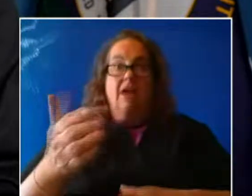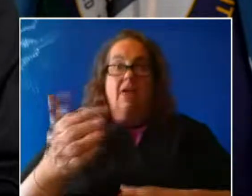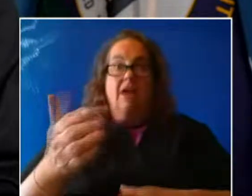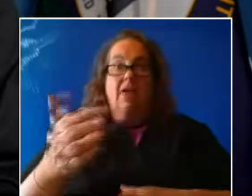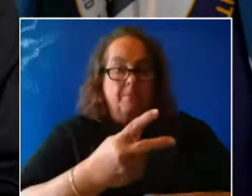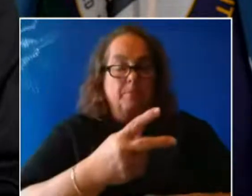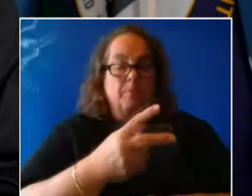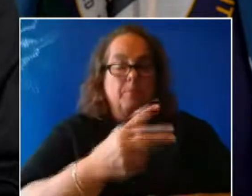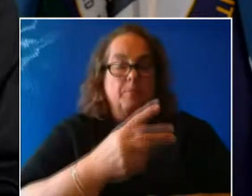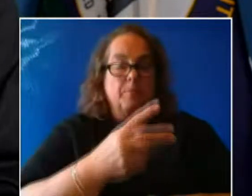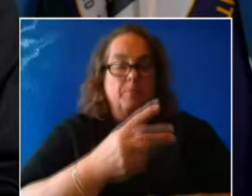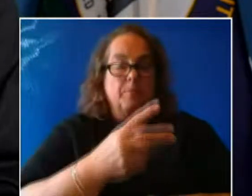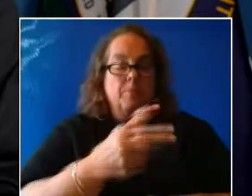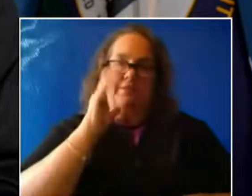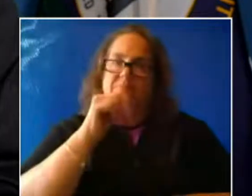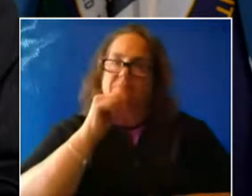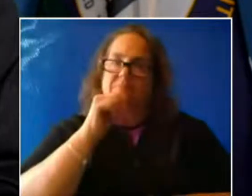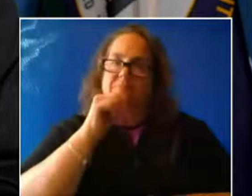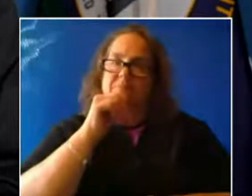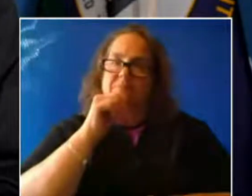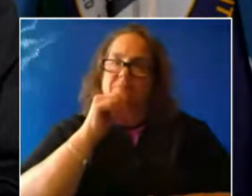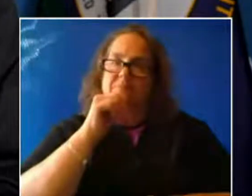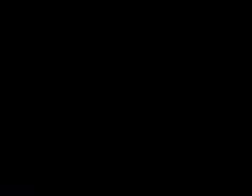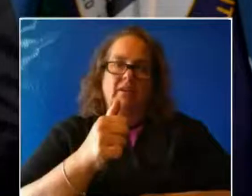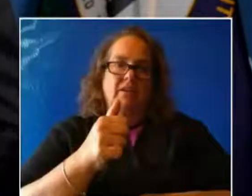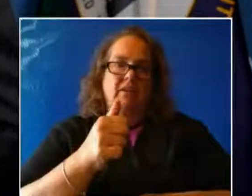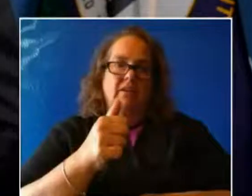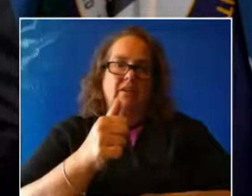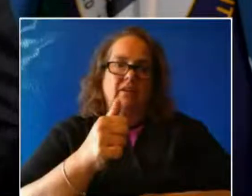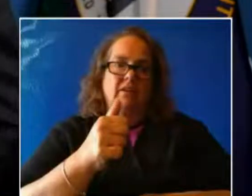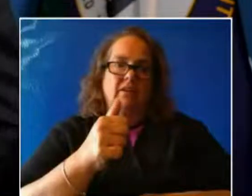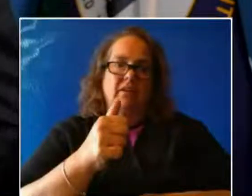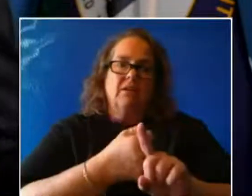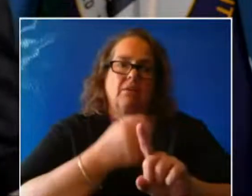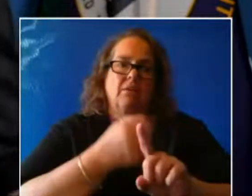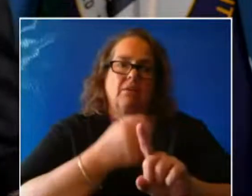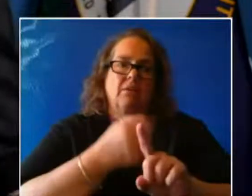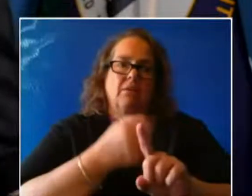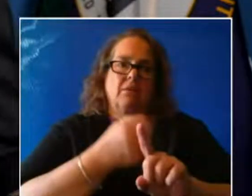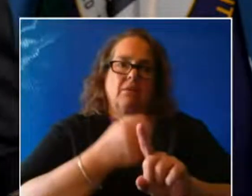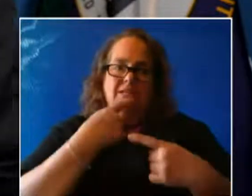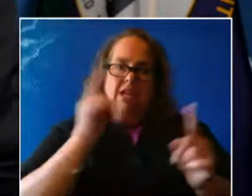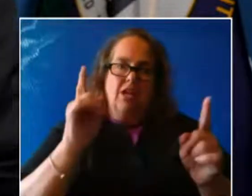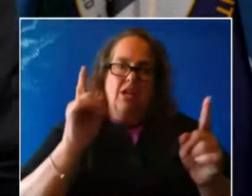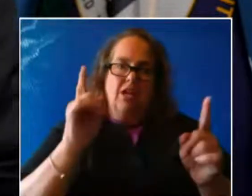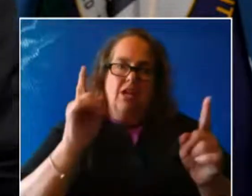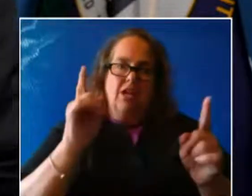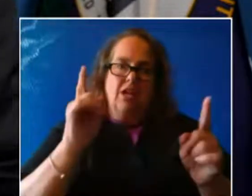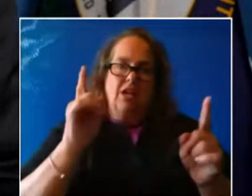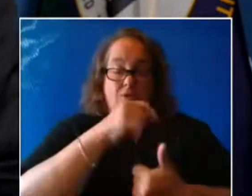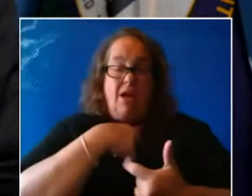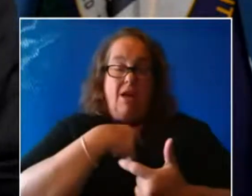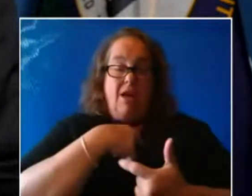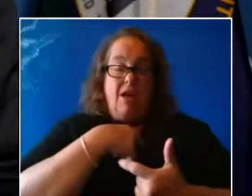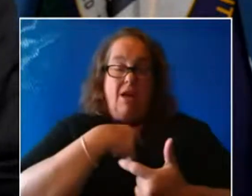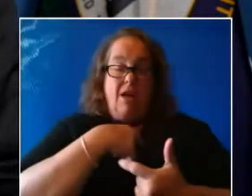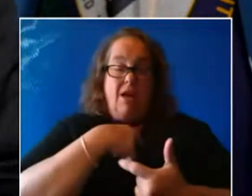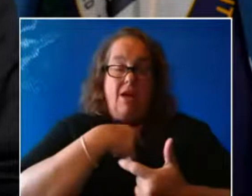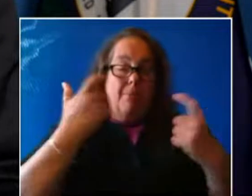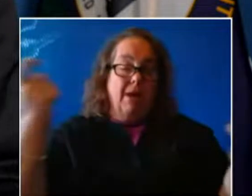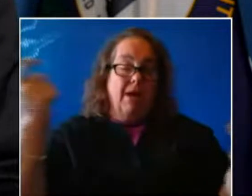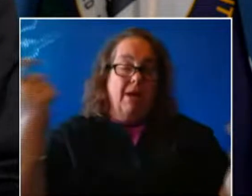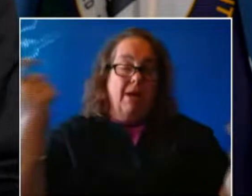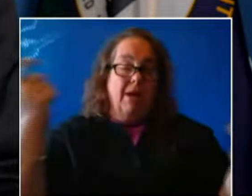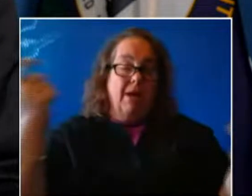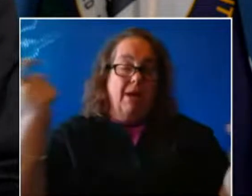by today's announcement. Remember, they have so much space that I believe most of their plan is designed